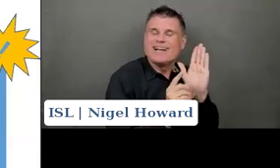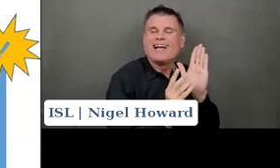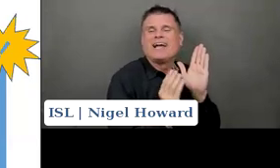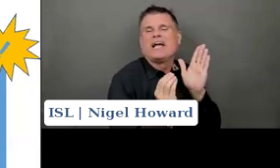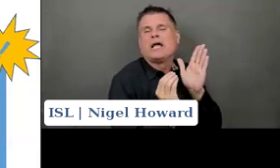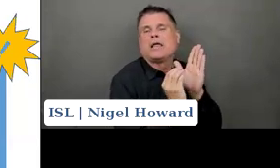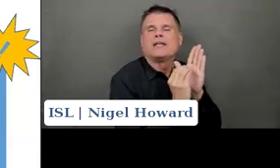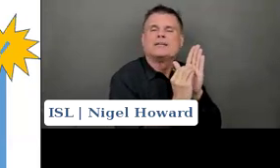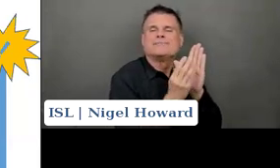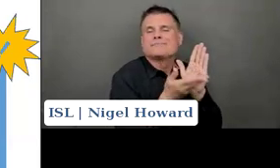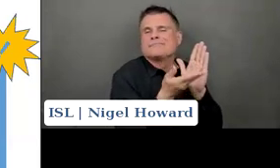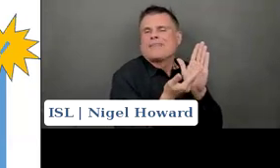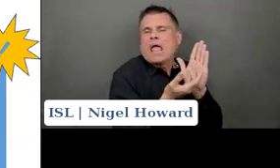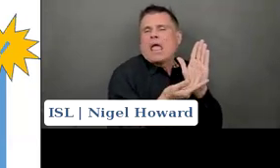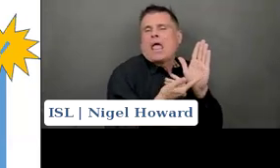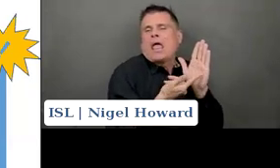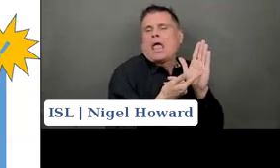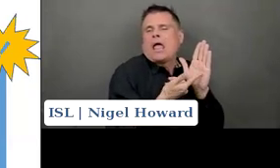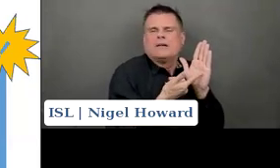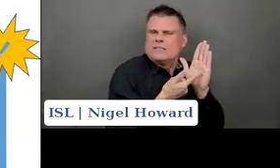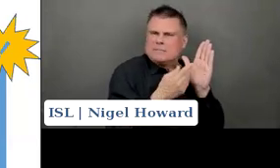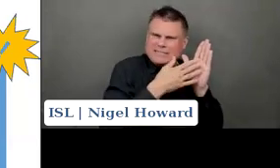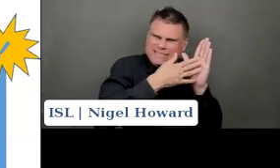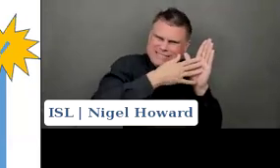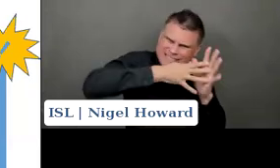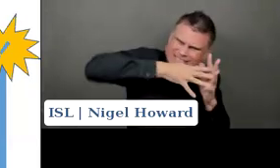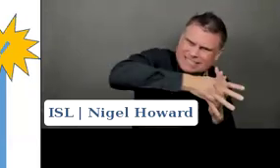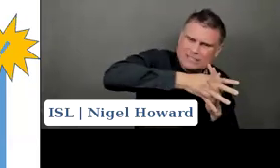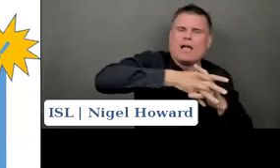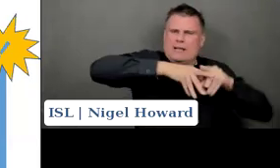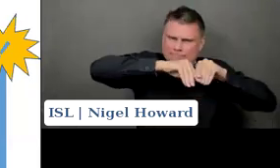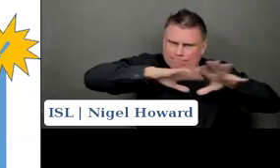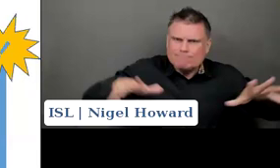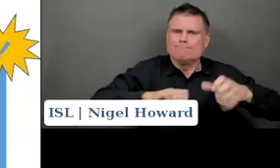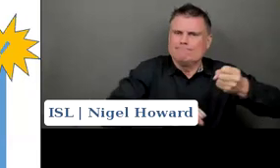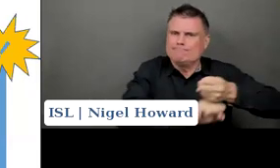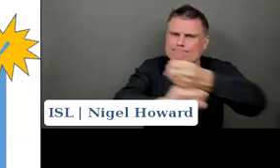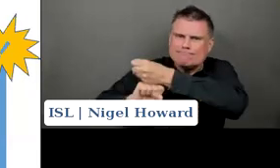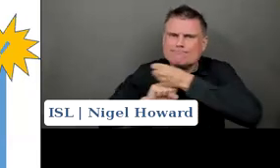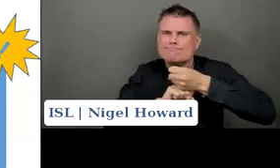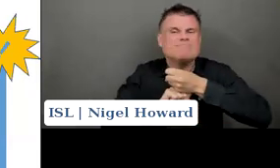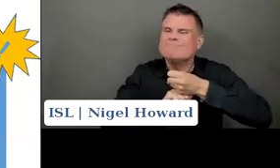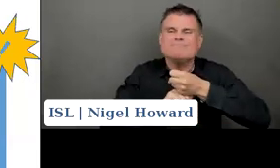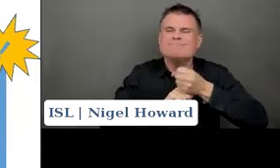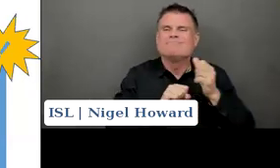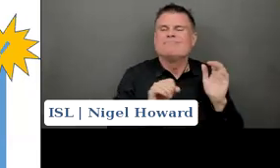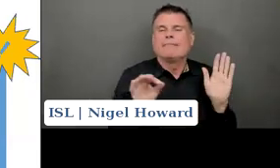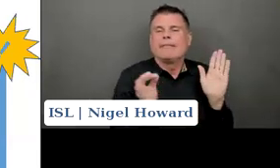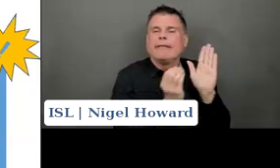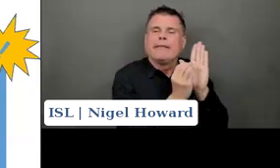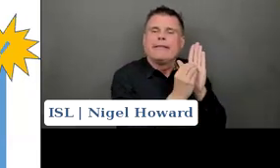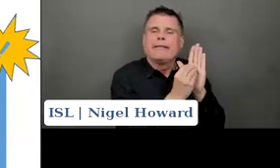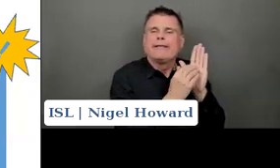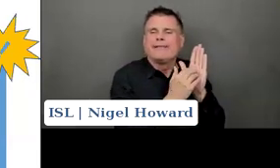an important agenda that is set at the national level and that has the different considerations and rights and services